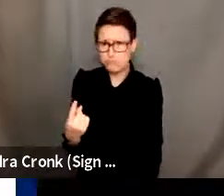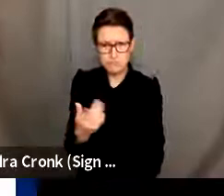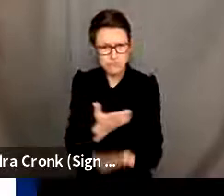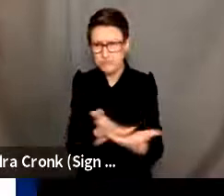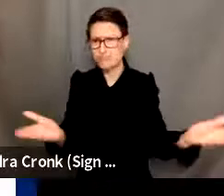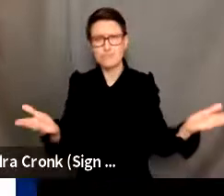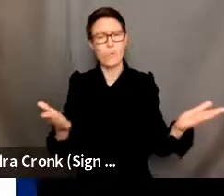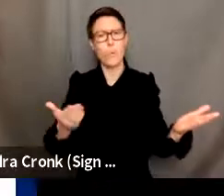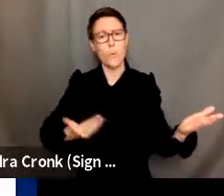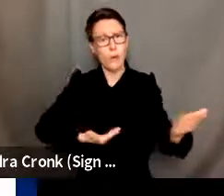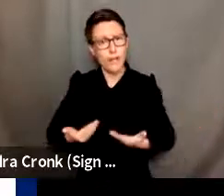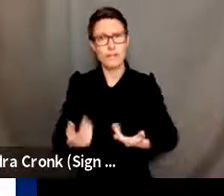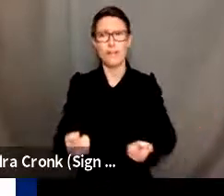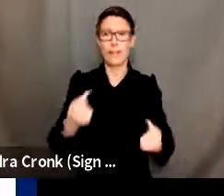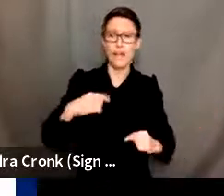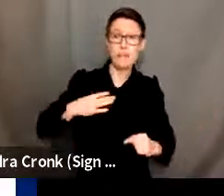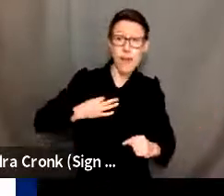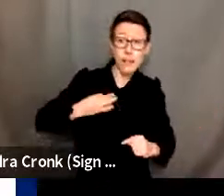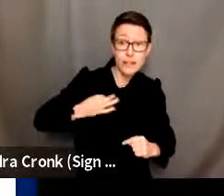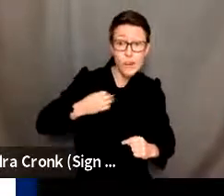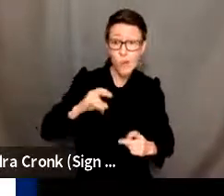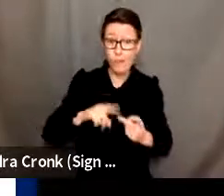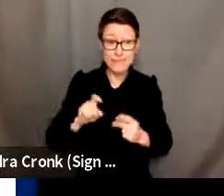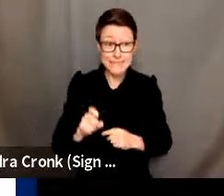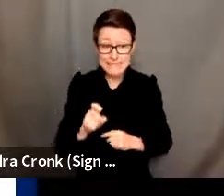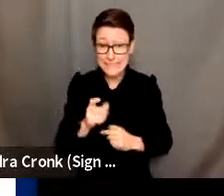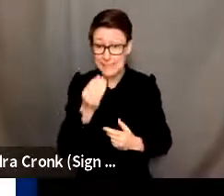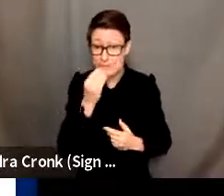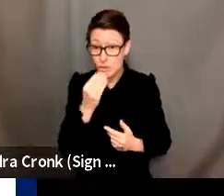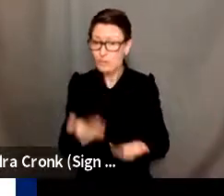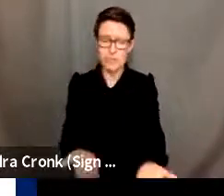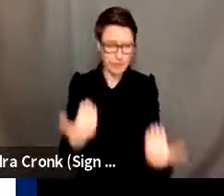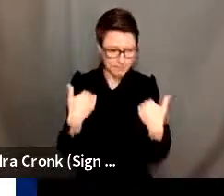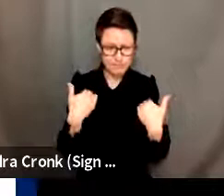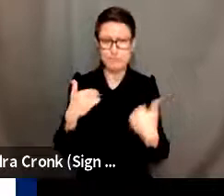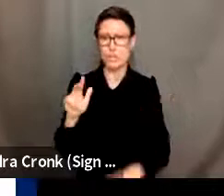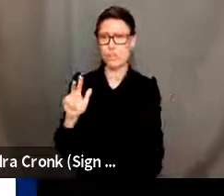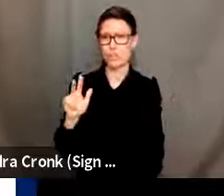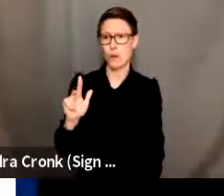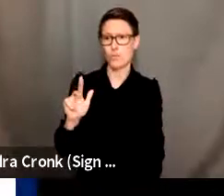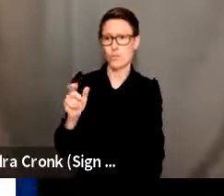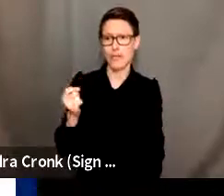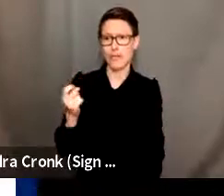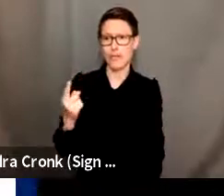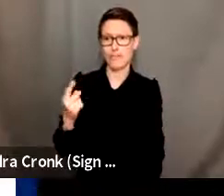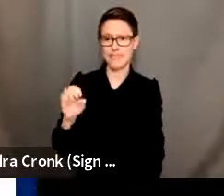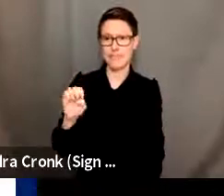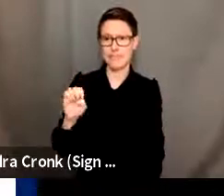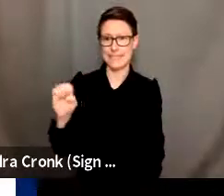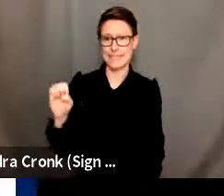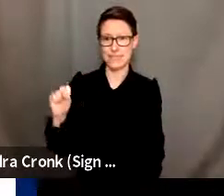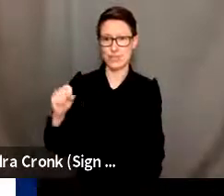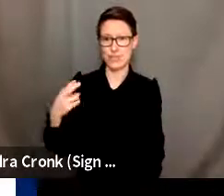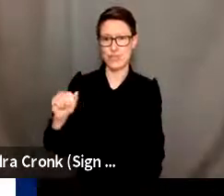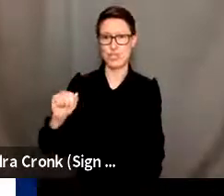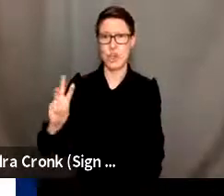need, come and get food from us. We're located at 2311 East Shaw, as I said. We're right across the